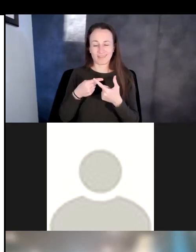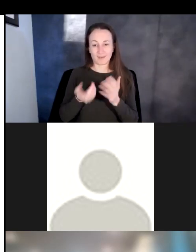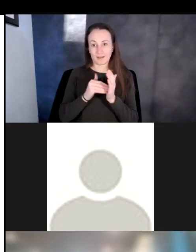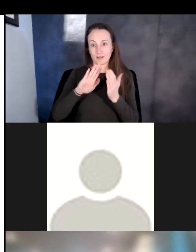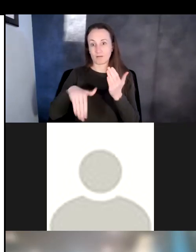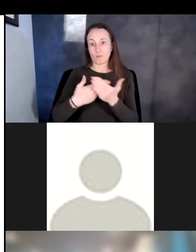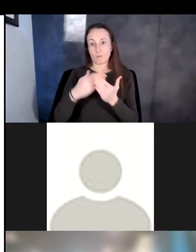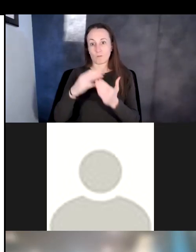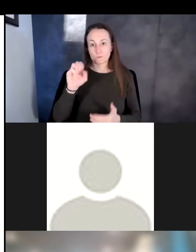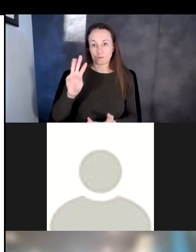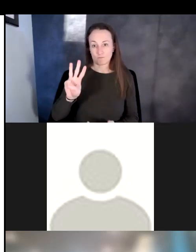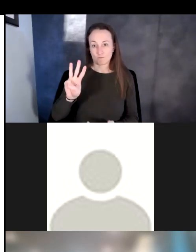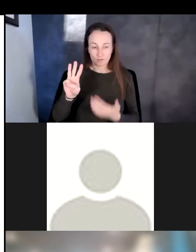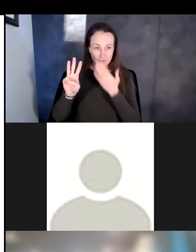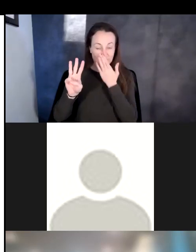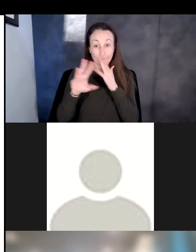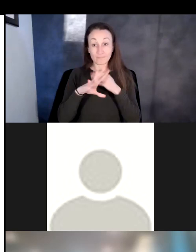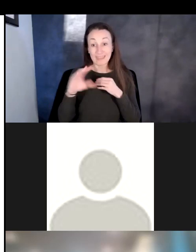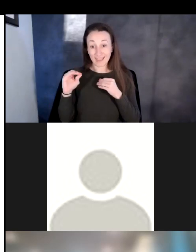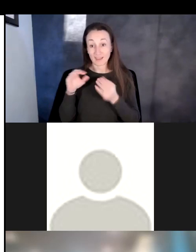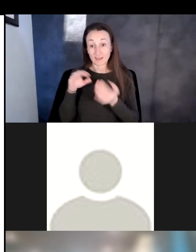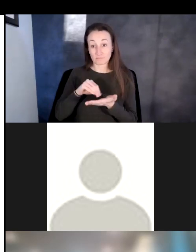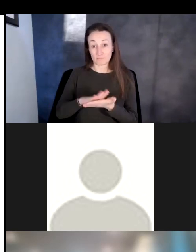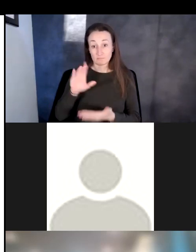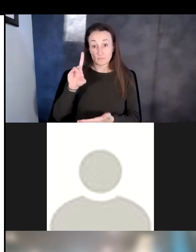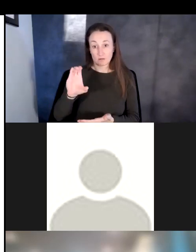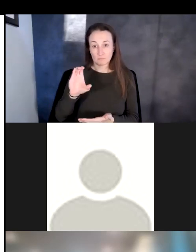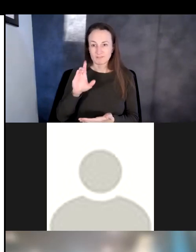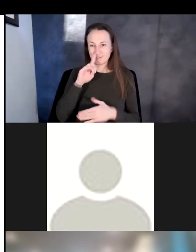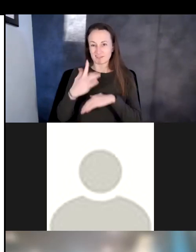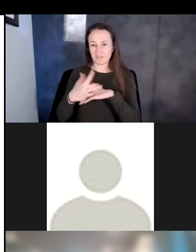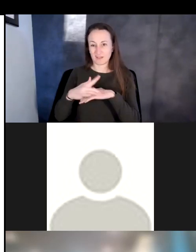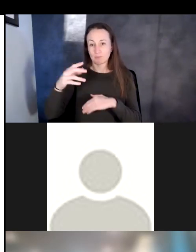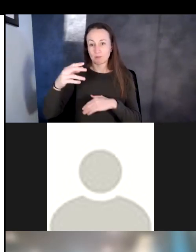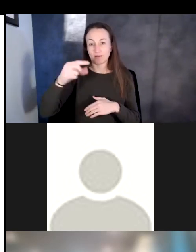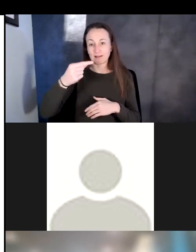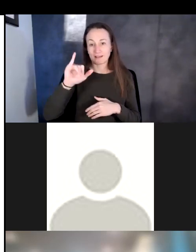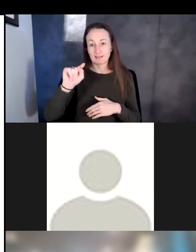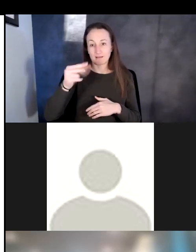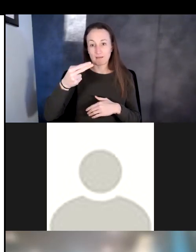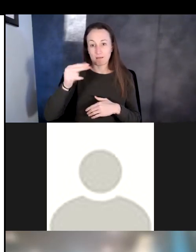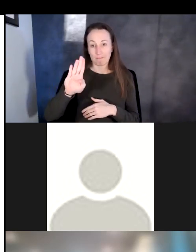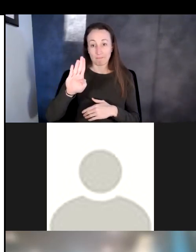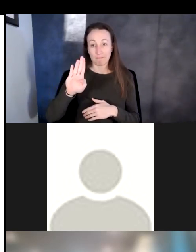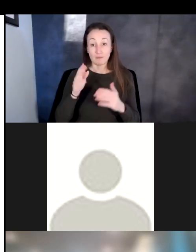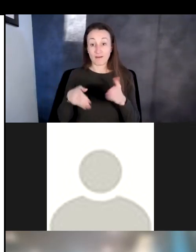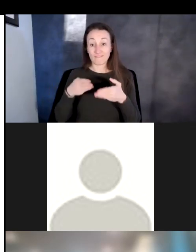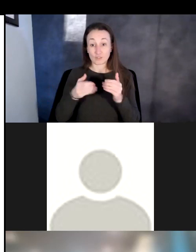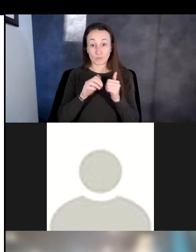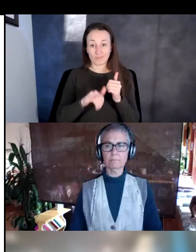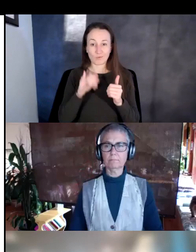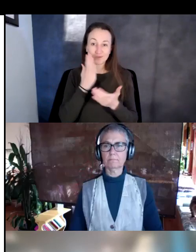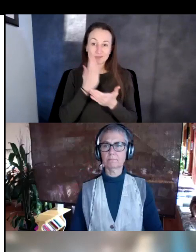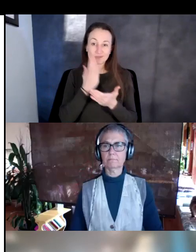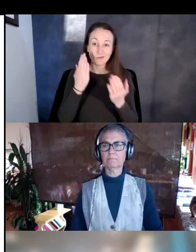software and extensive documentation is available on our GitHub. So I'll finish it here just with